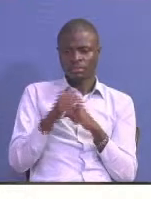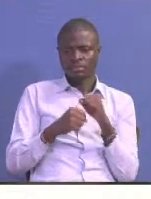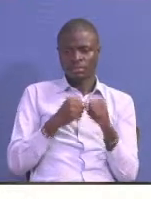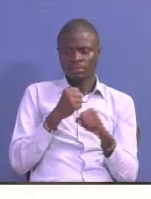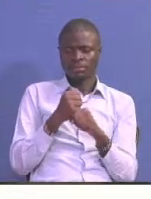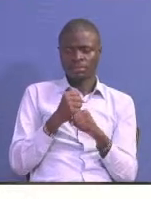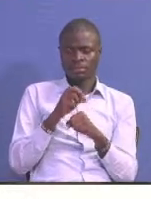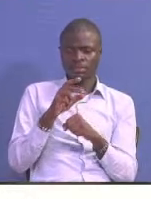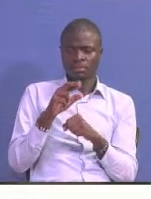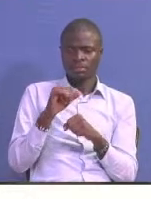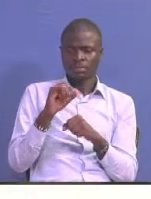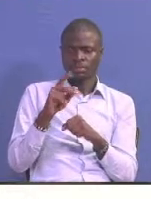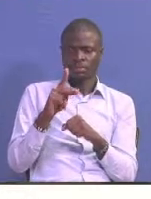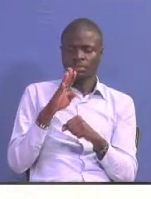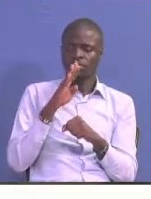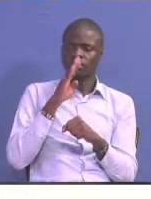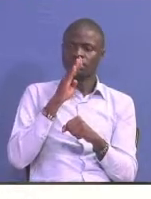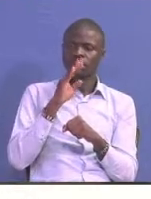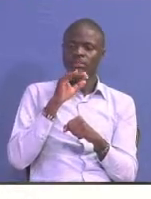irrelevant. Thank you.